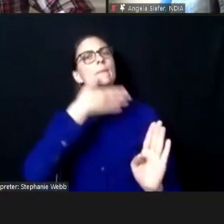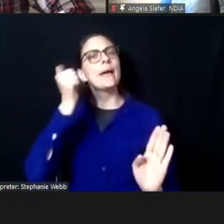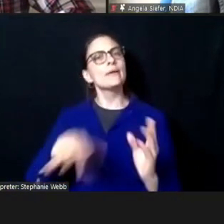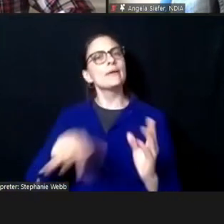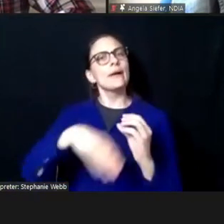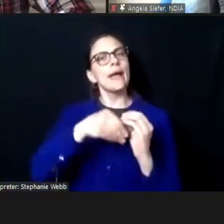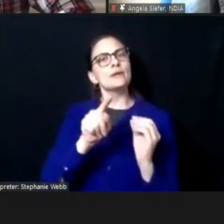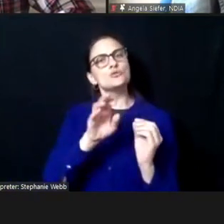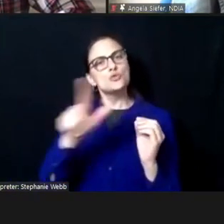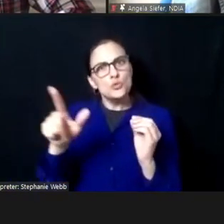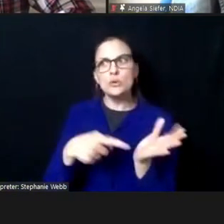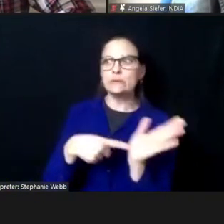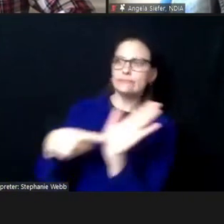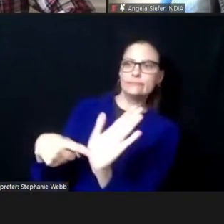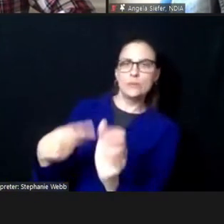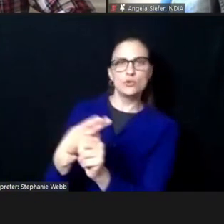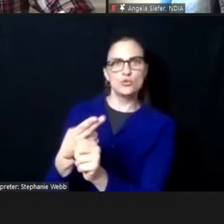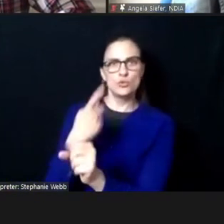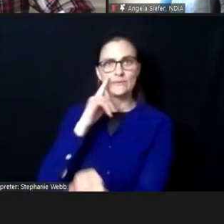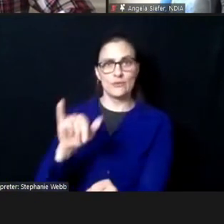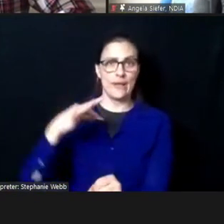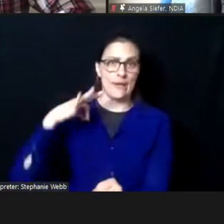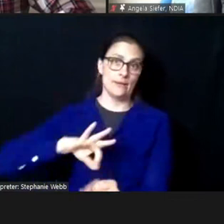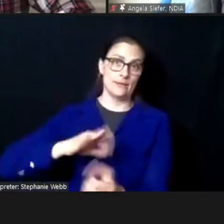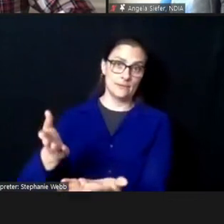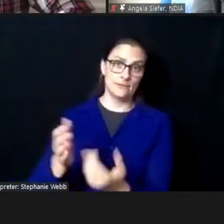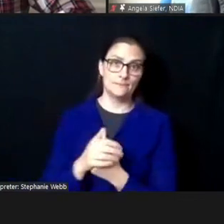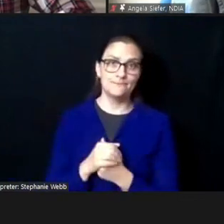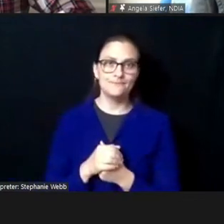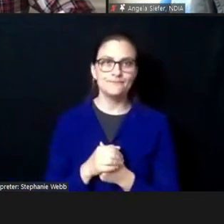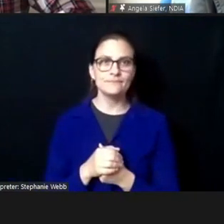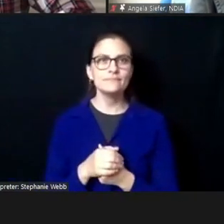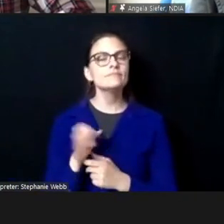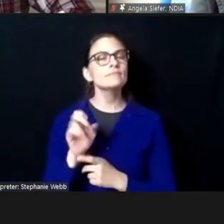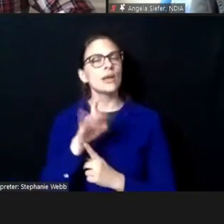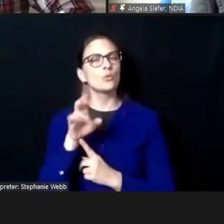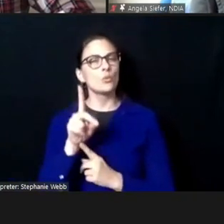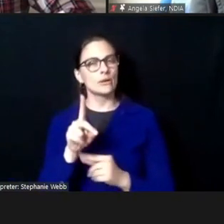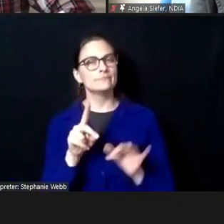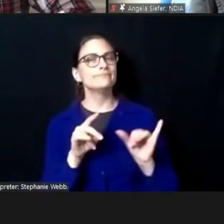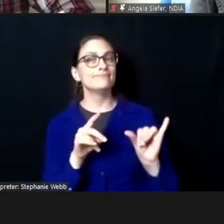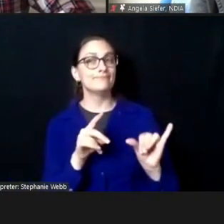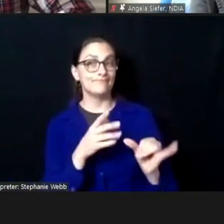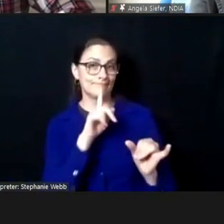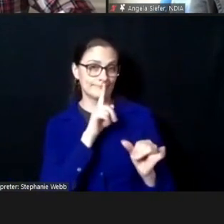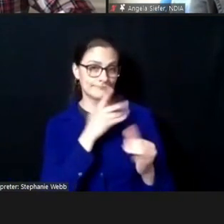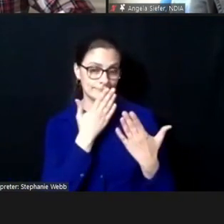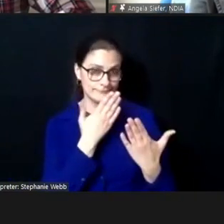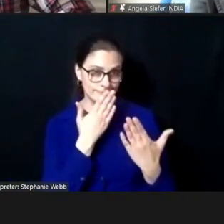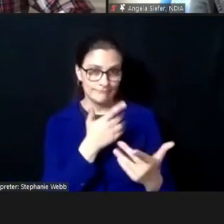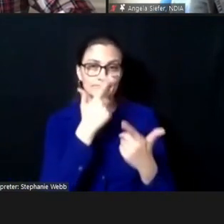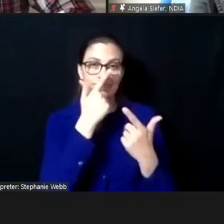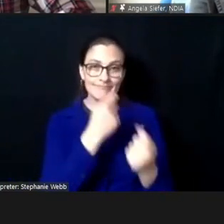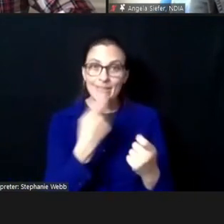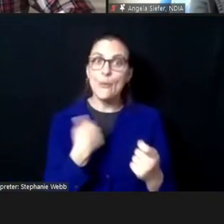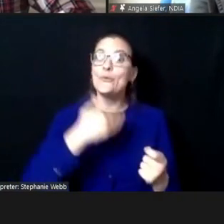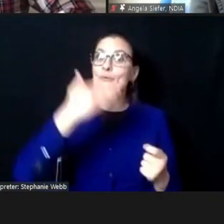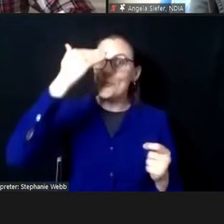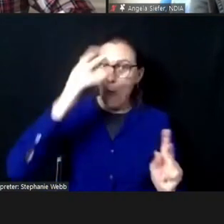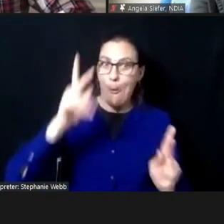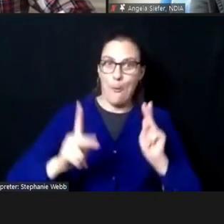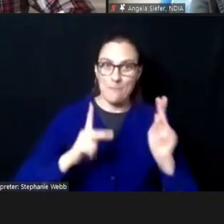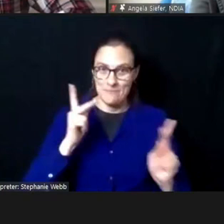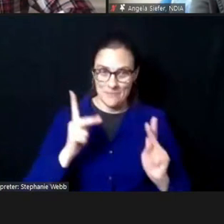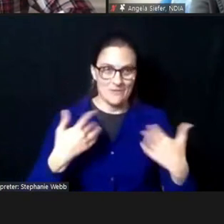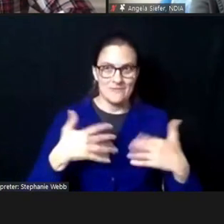That's really interesting. And thinking about that, yes, so we know there's questions, right? And we're getting a lot of questions and people are bringing questions to the